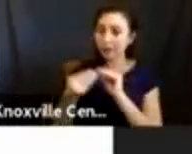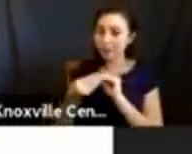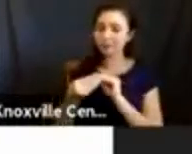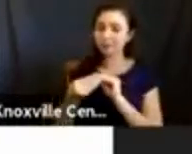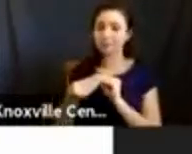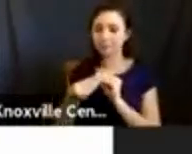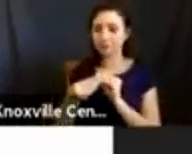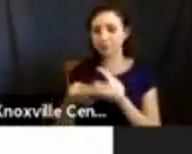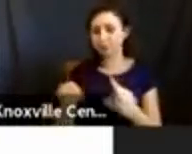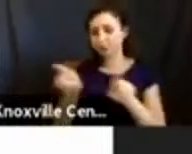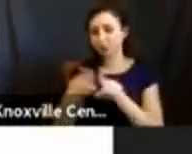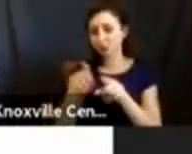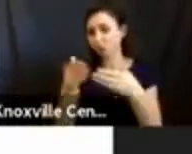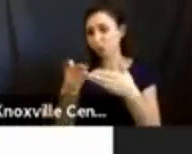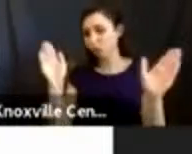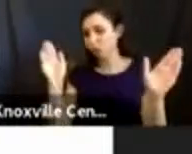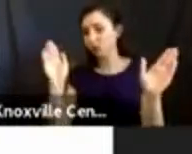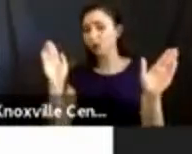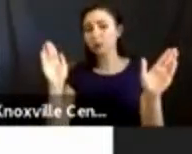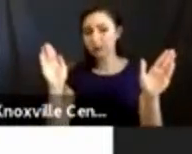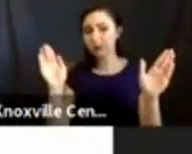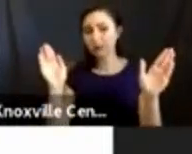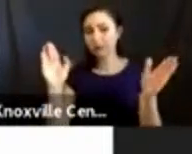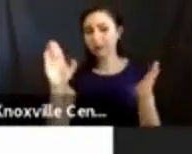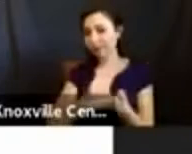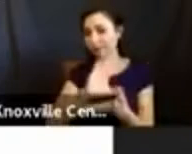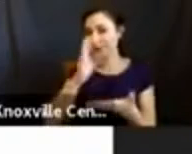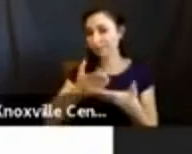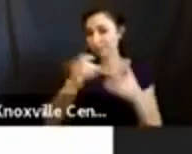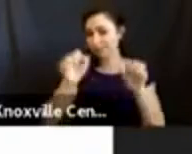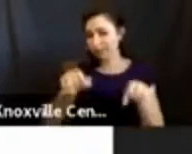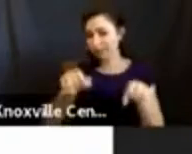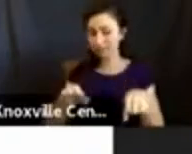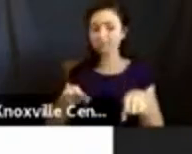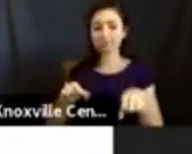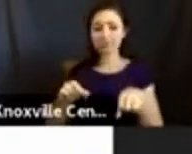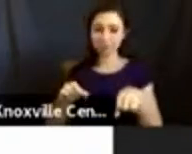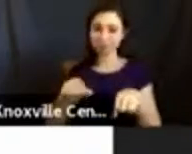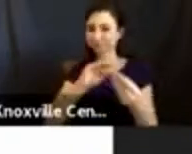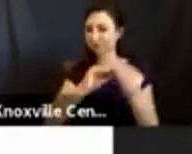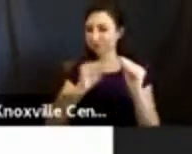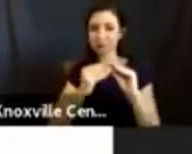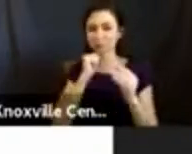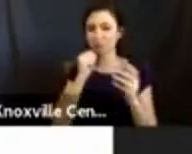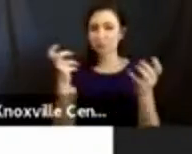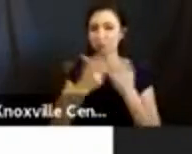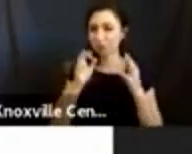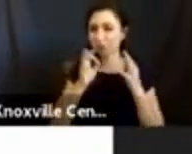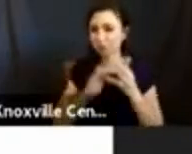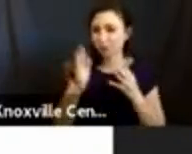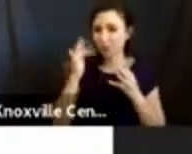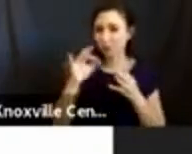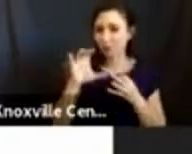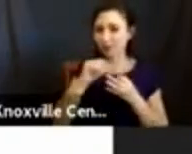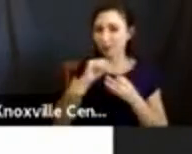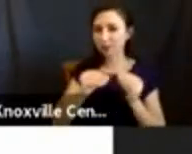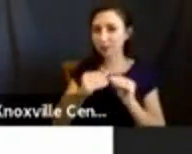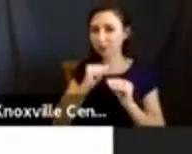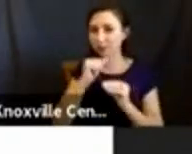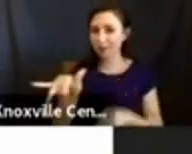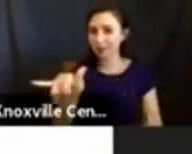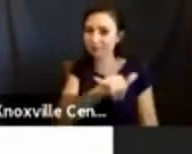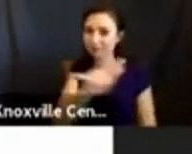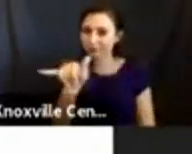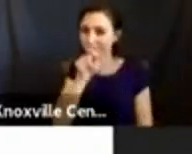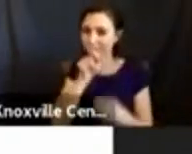overall capacity. And those numbers don't match these perfectly just because the counties aren't precisely the same. But the group